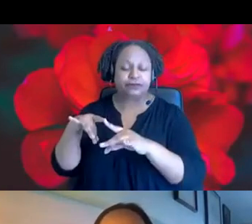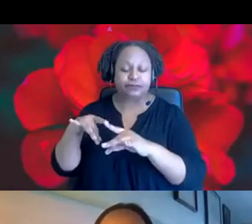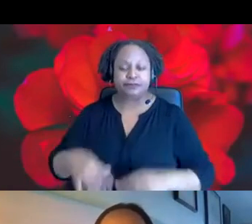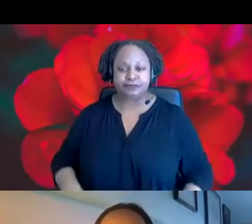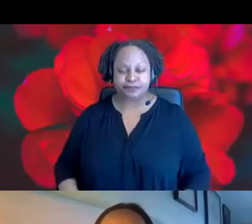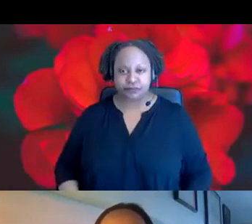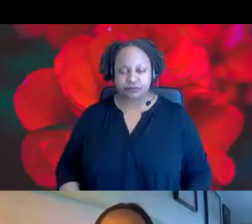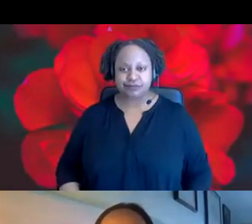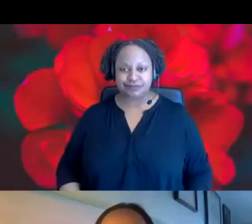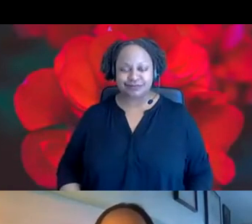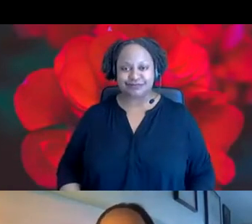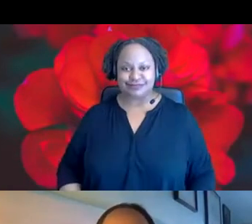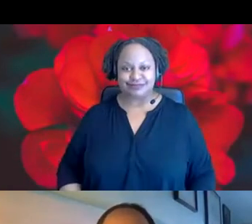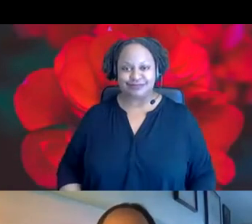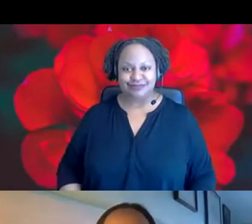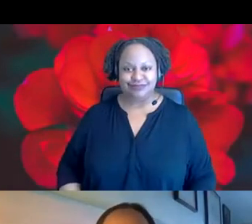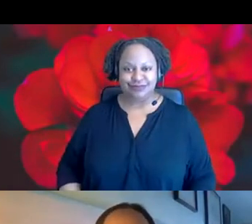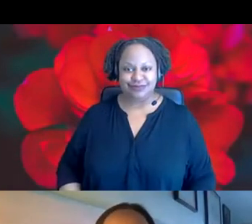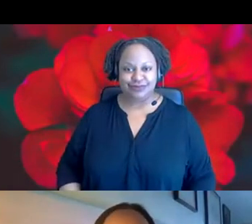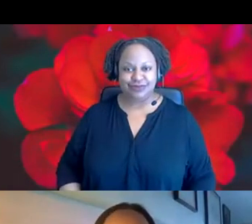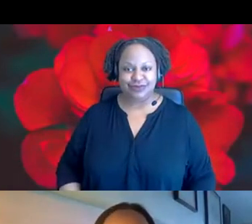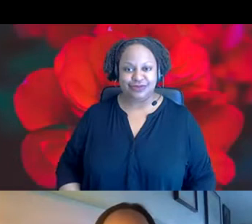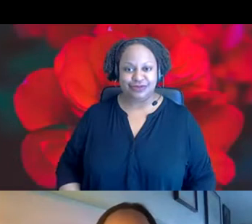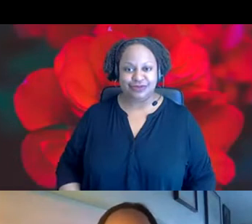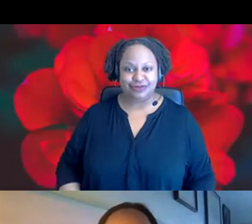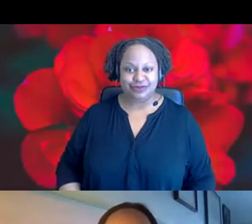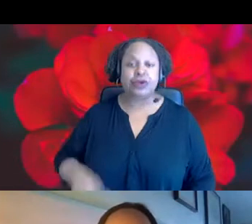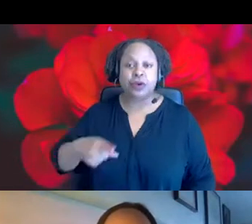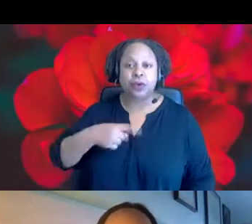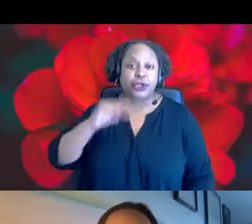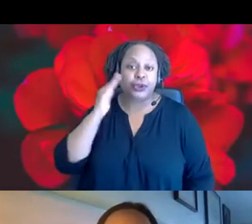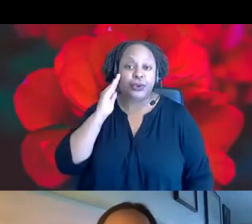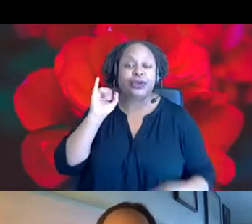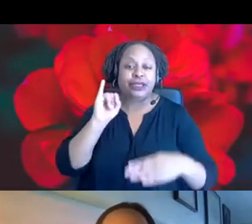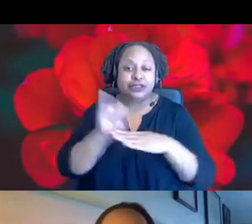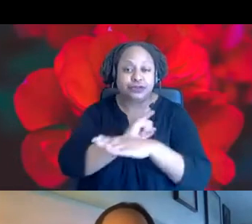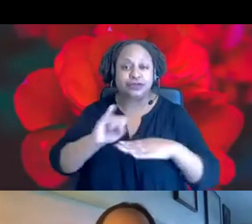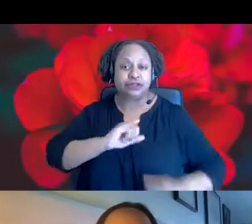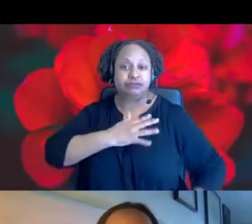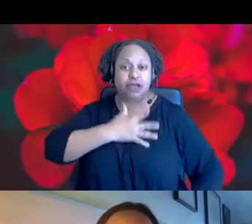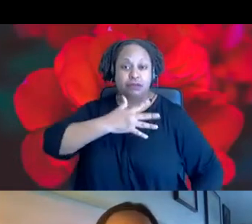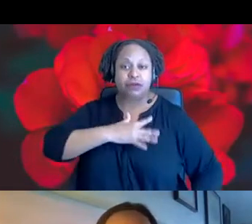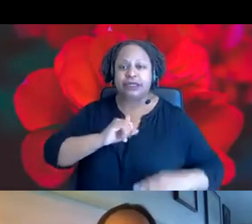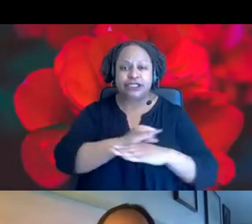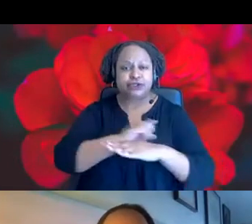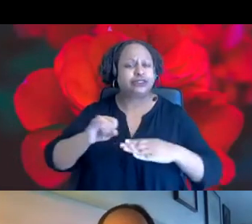out, we all knew that there were things about the industry, that the opera industry, that we don't